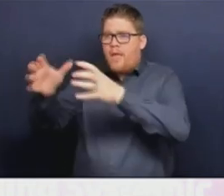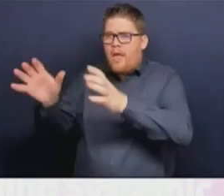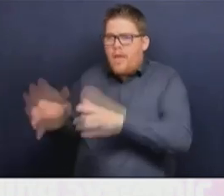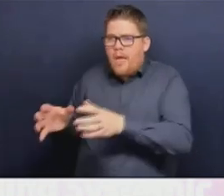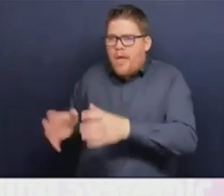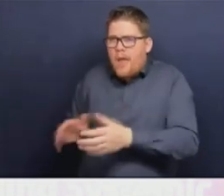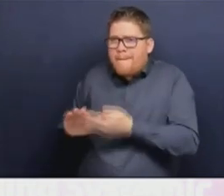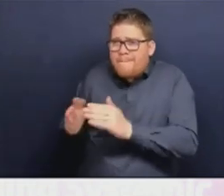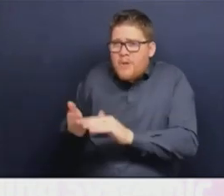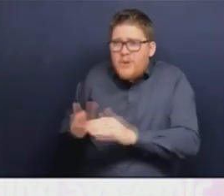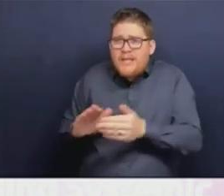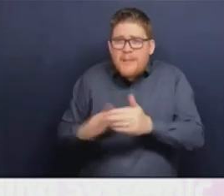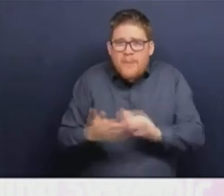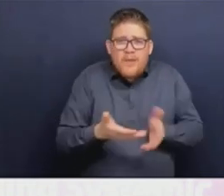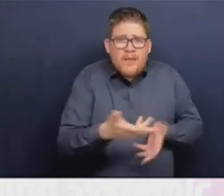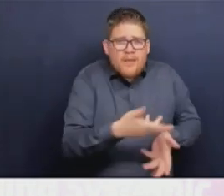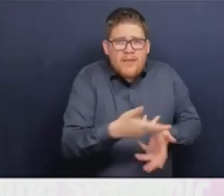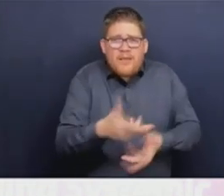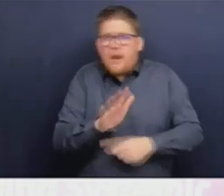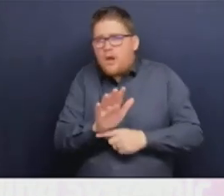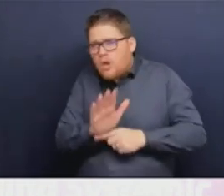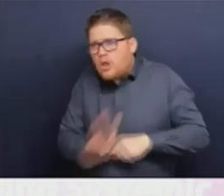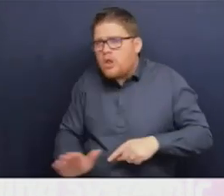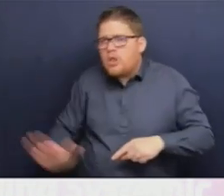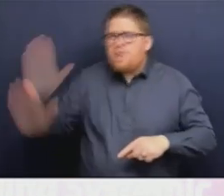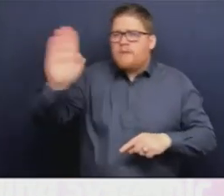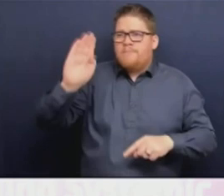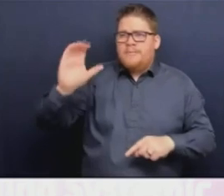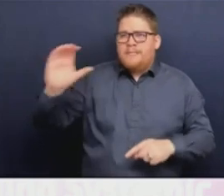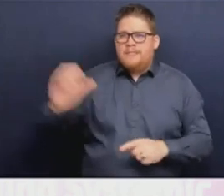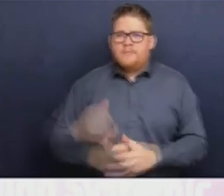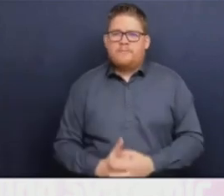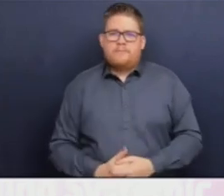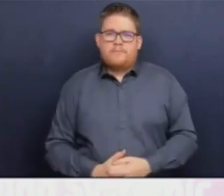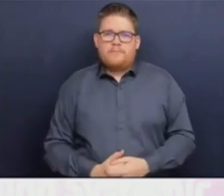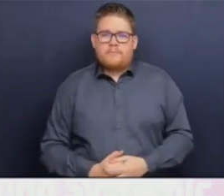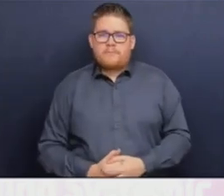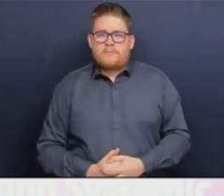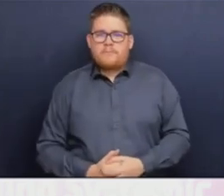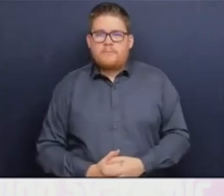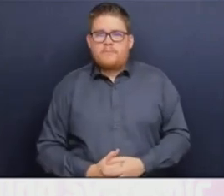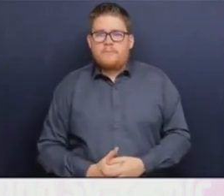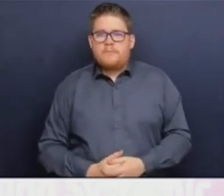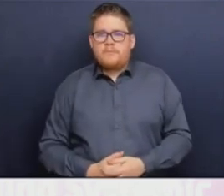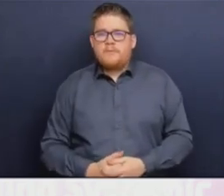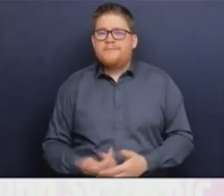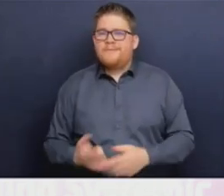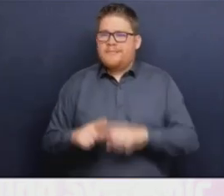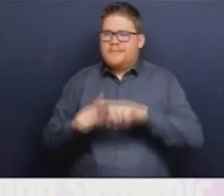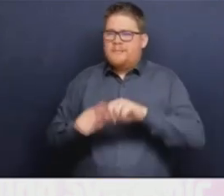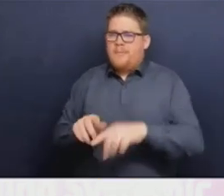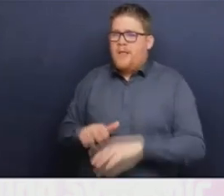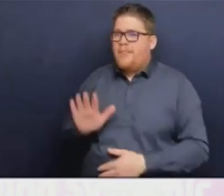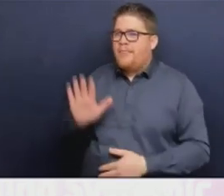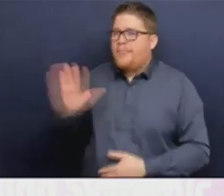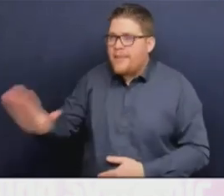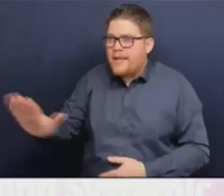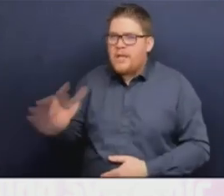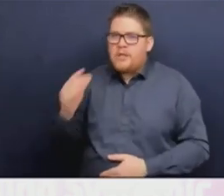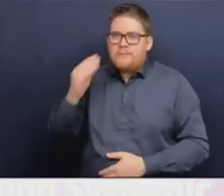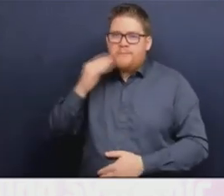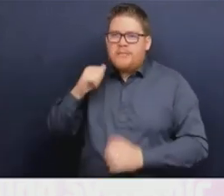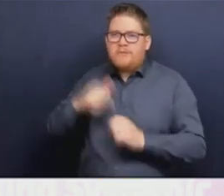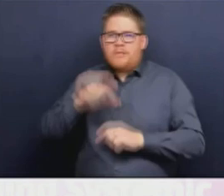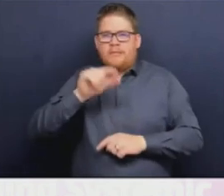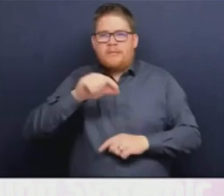that because of the experience that various rights and title holders have had to their engagements with colonial governments. So we have to